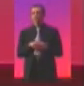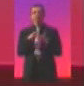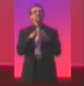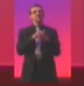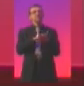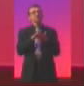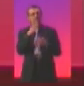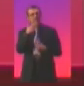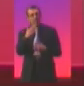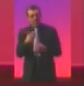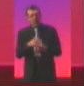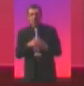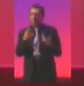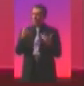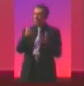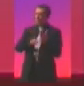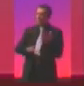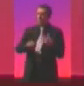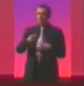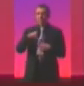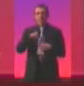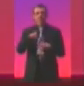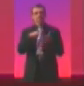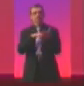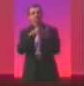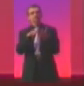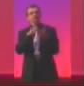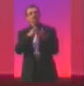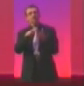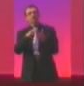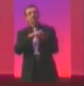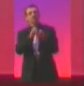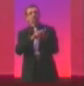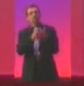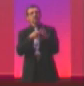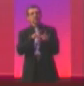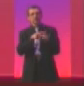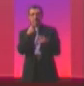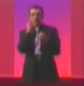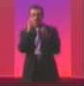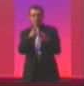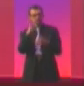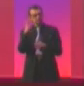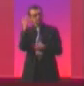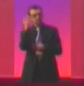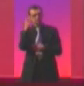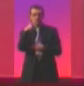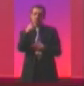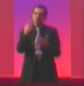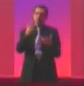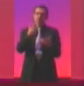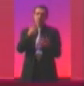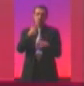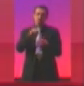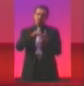Kath, thank you. And conference, let me start by saying that Mike Amesbury was right when he said in the debate, it's been a hard year to be a Labour Party